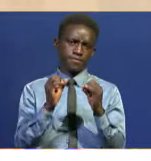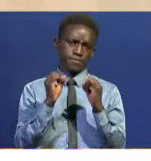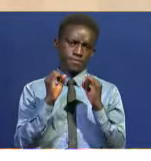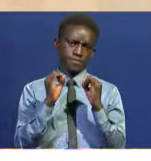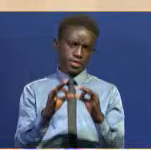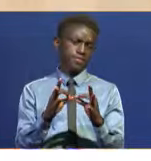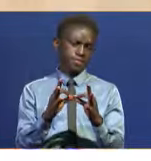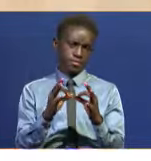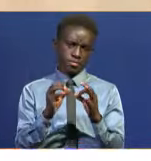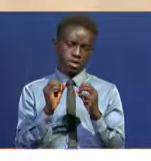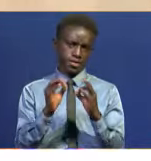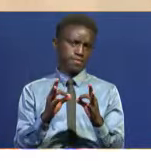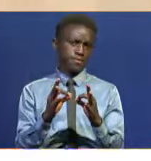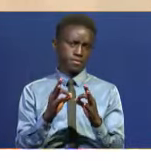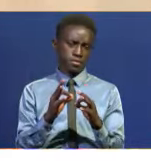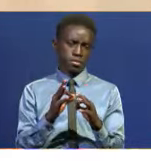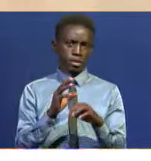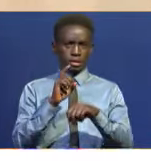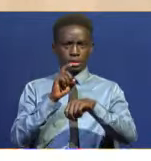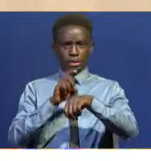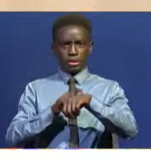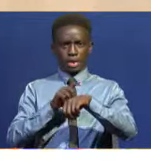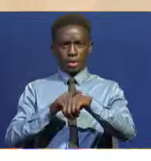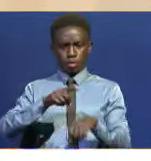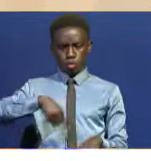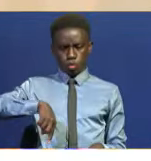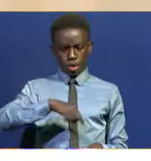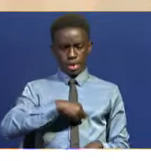in our zeal to work,